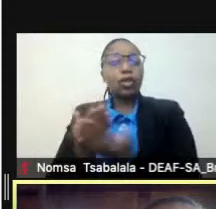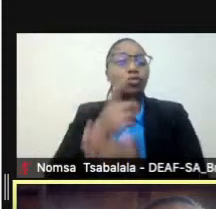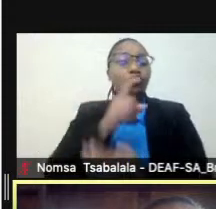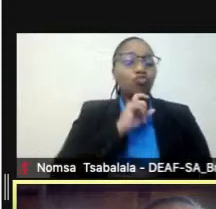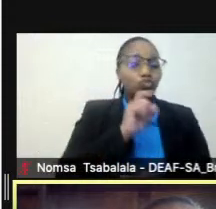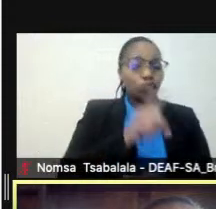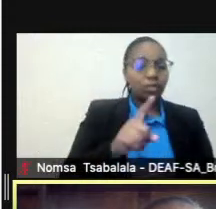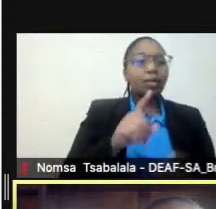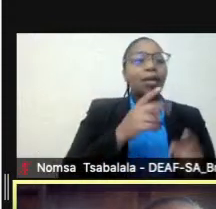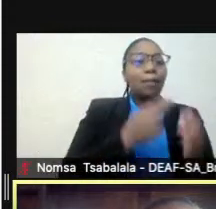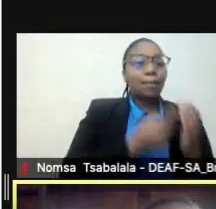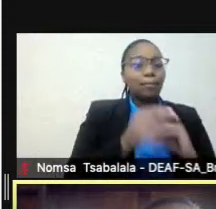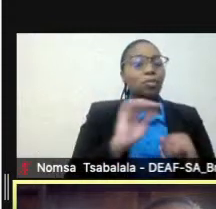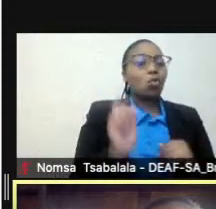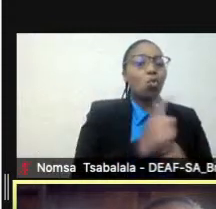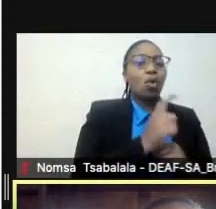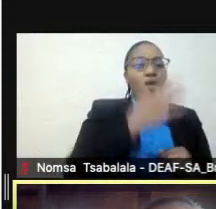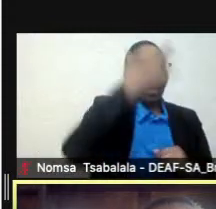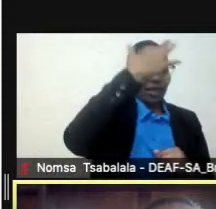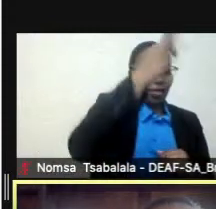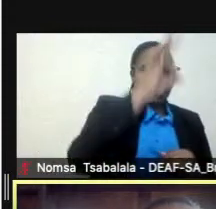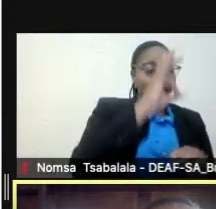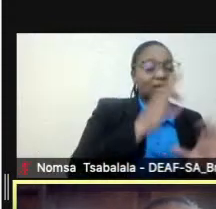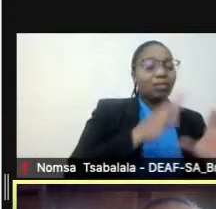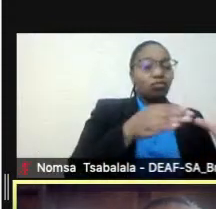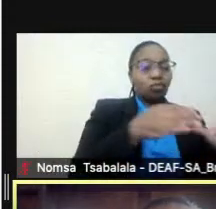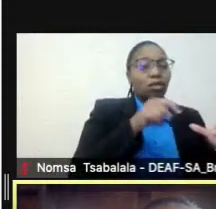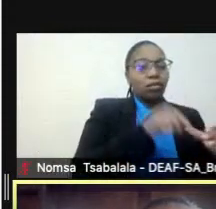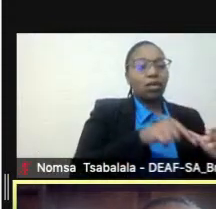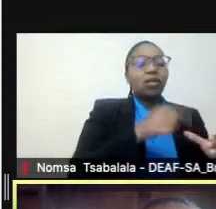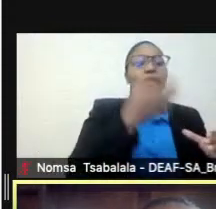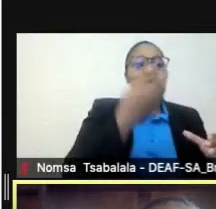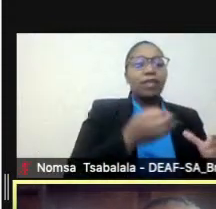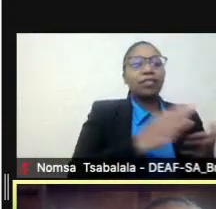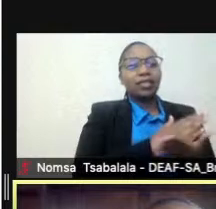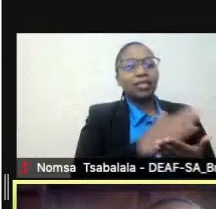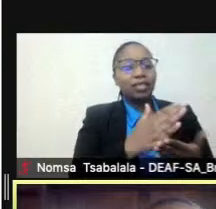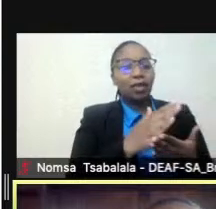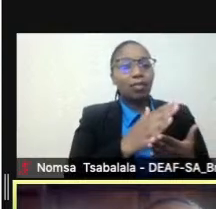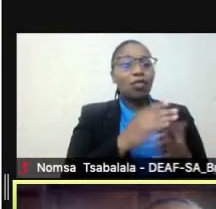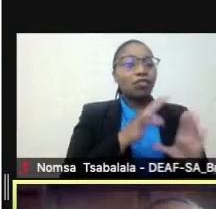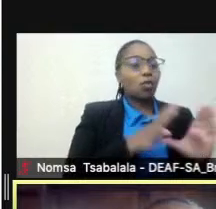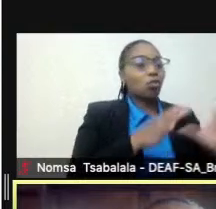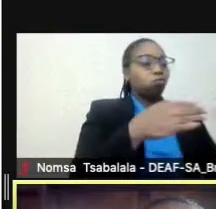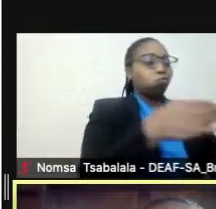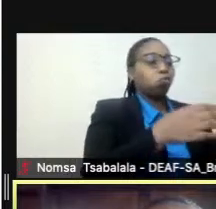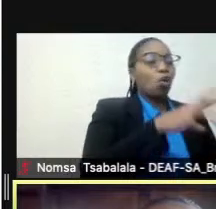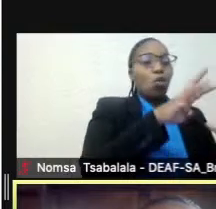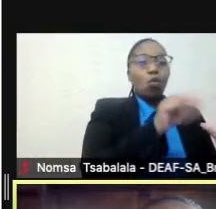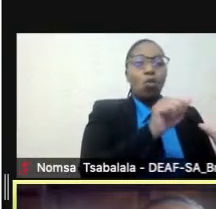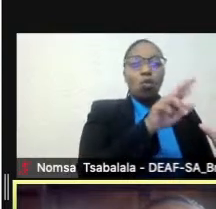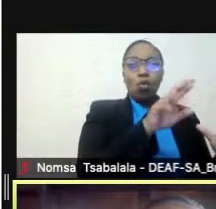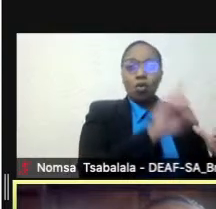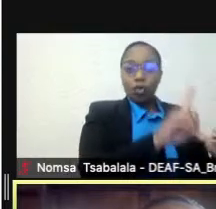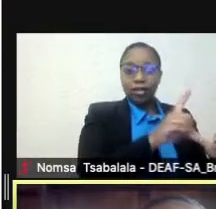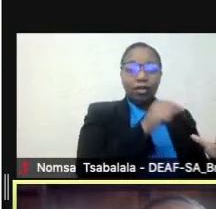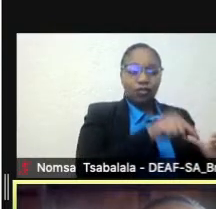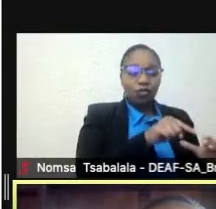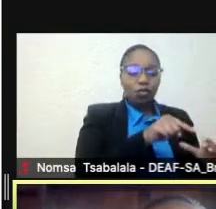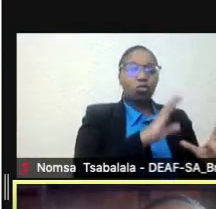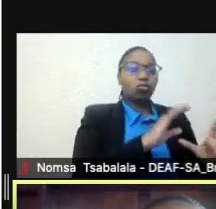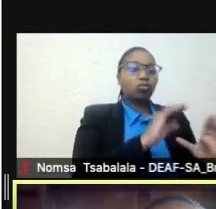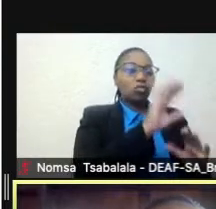public sector, we have decanted some of these wards, repurposed, as well as built alternative building